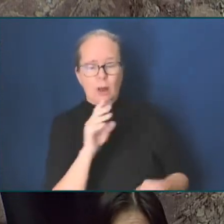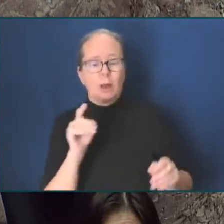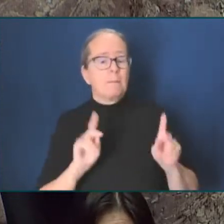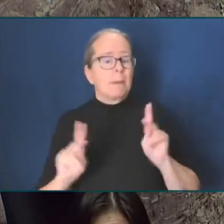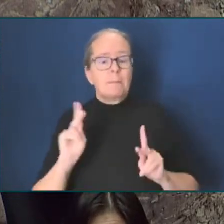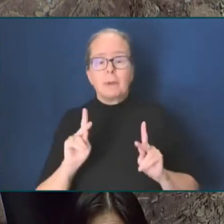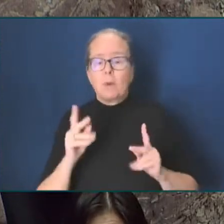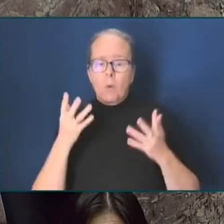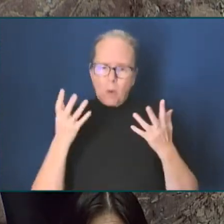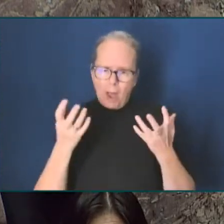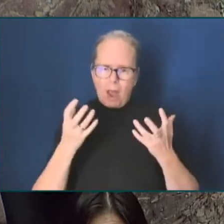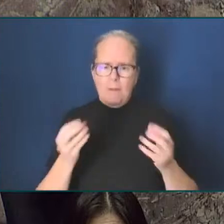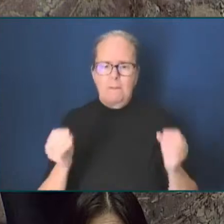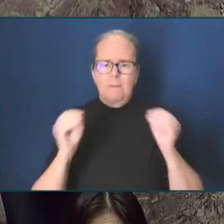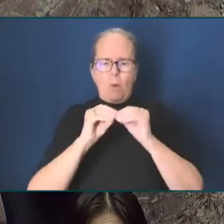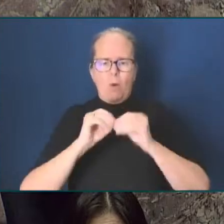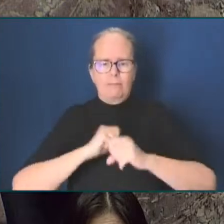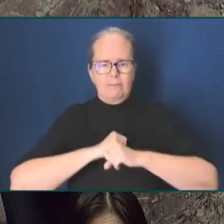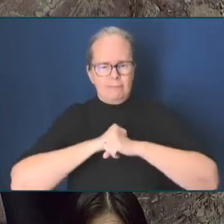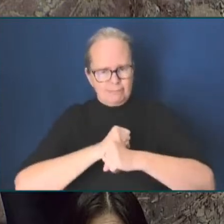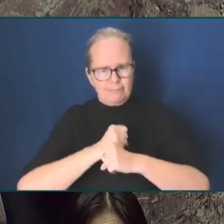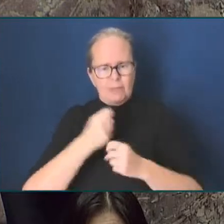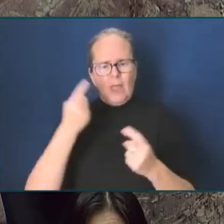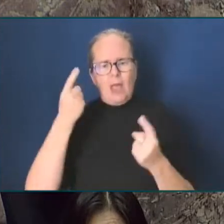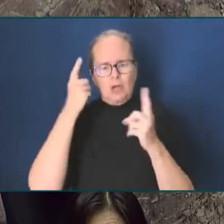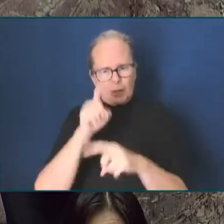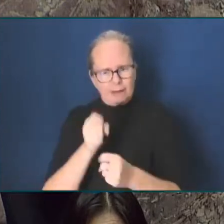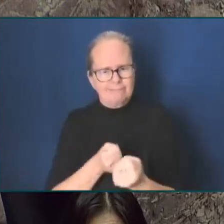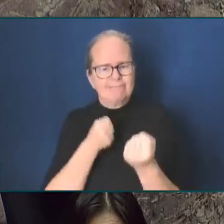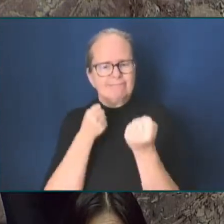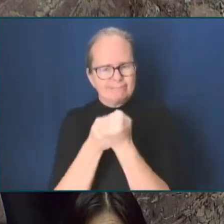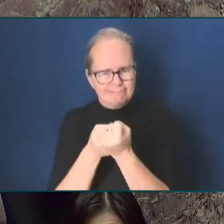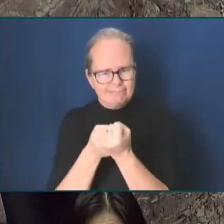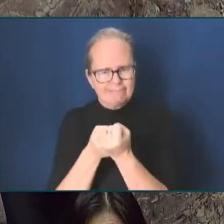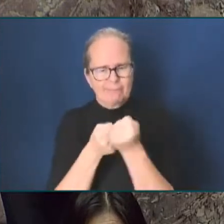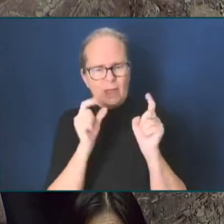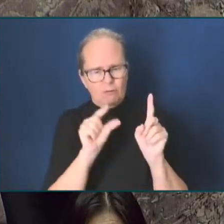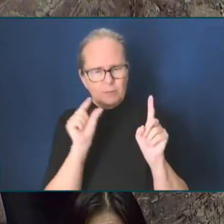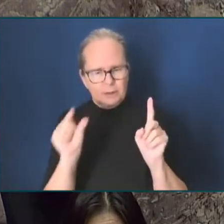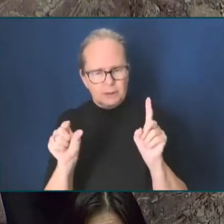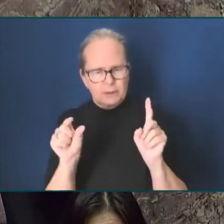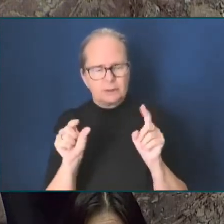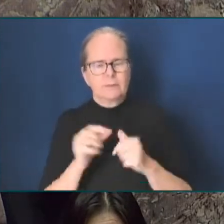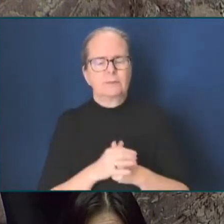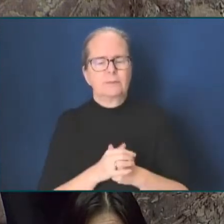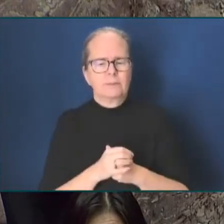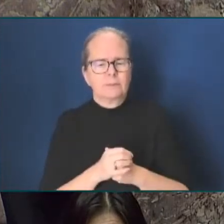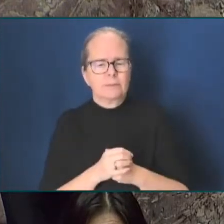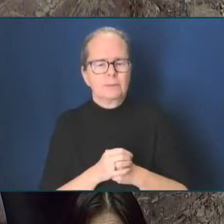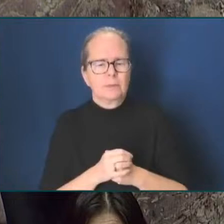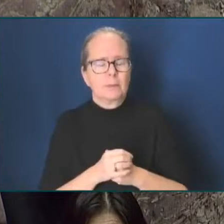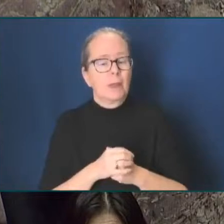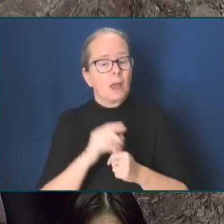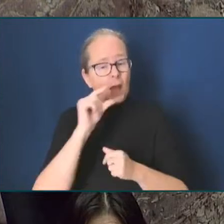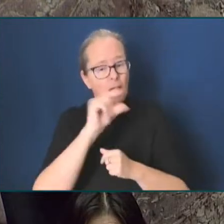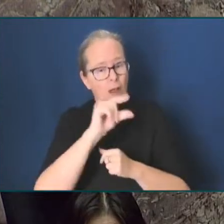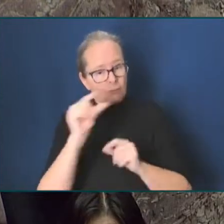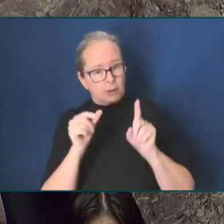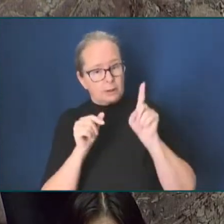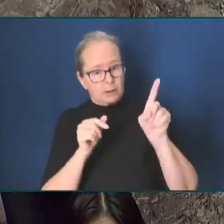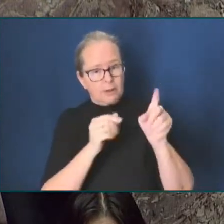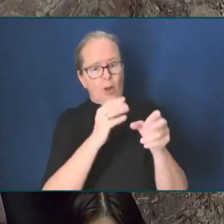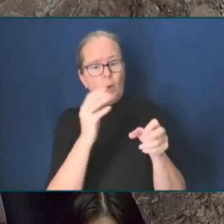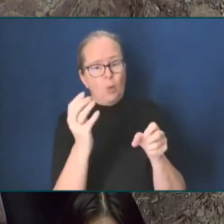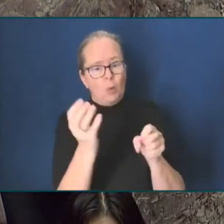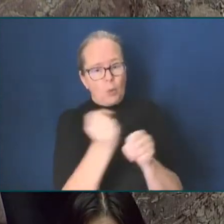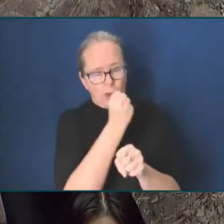It's now on appeal. That's with respect to Dr. Day's case. The important fact, I think, for people in rural